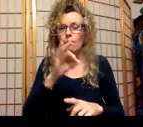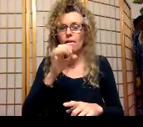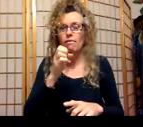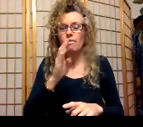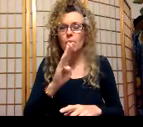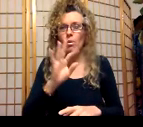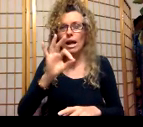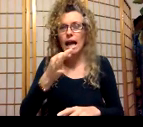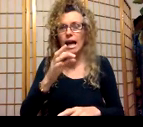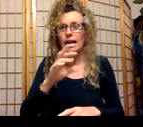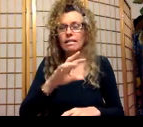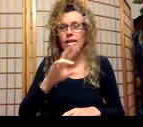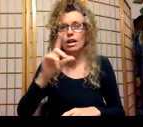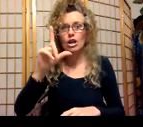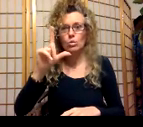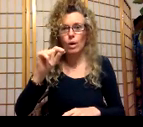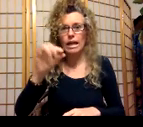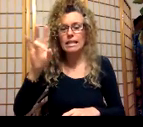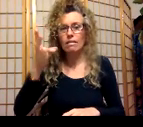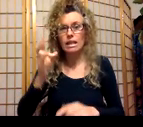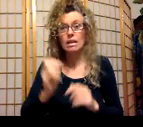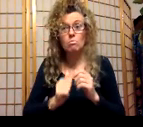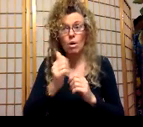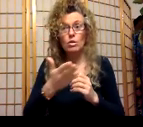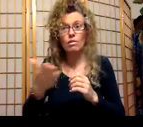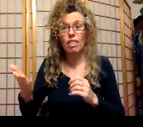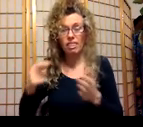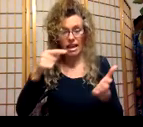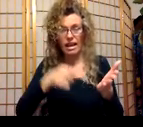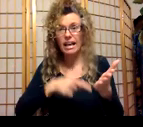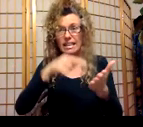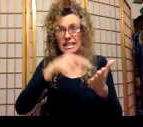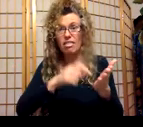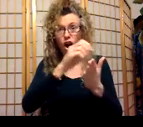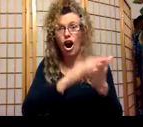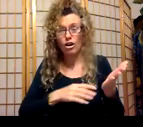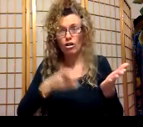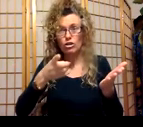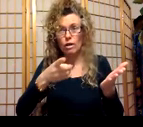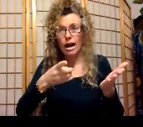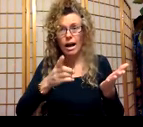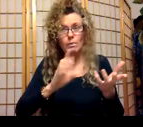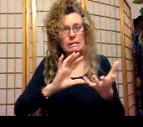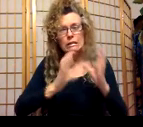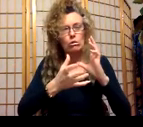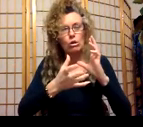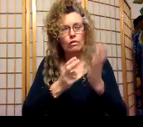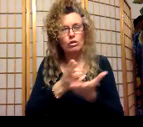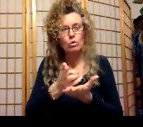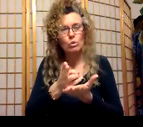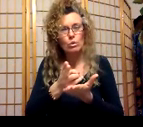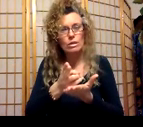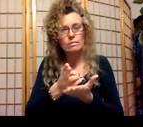9th, 2017. Most of the things they are describing is a distortion of the truth.